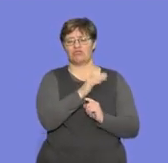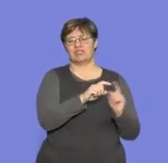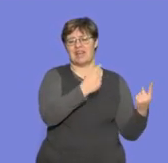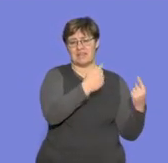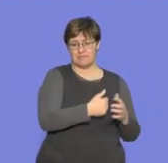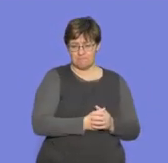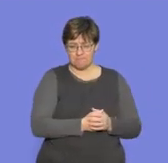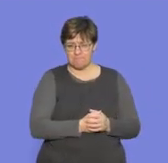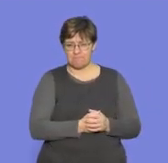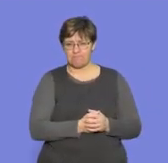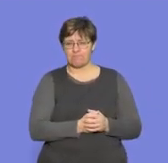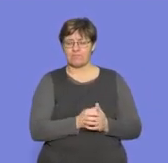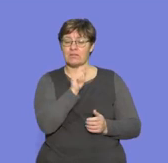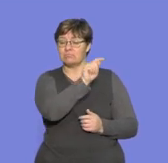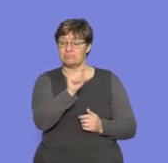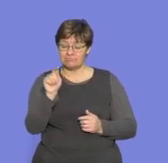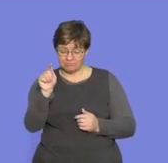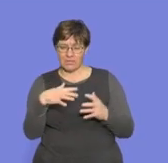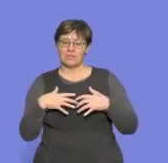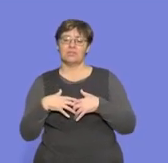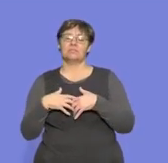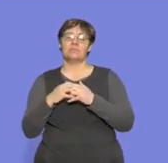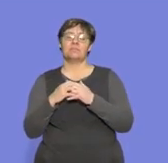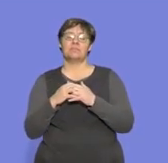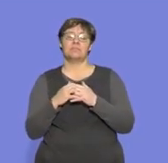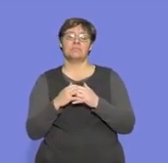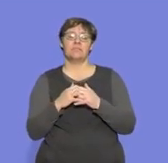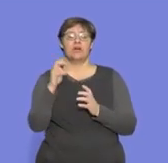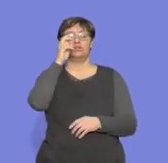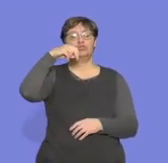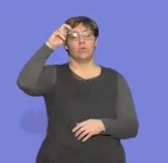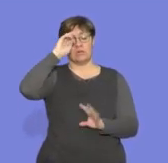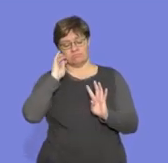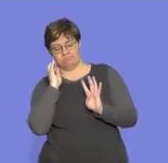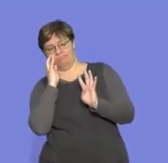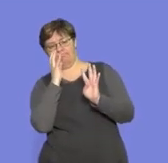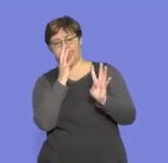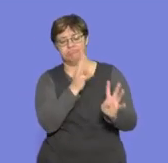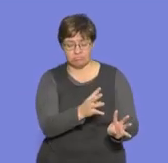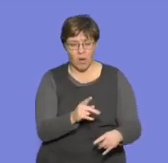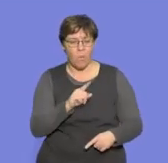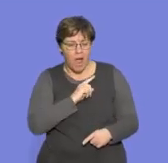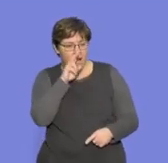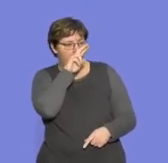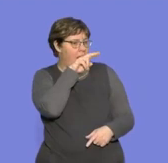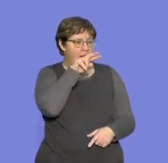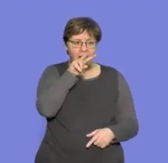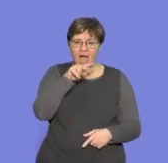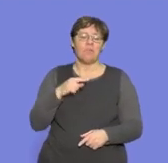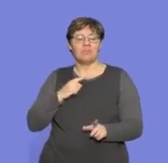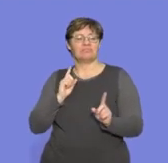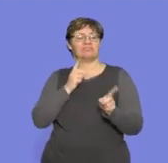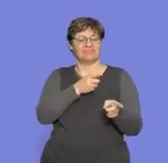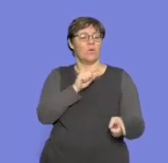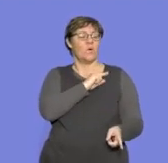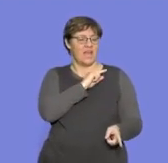these form what we refer to as your tourist hotspots, where tourists actually are attracted towards these